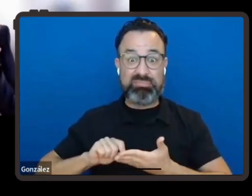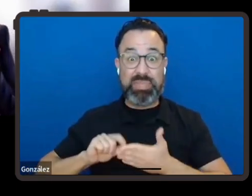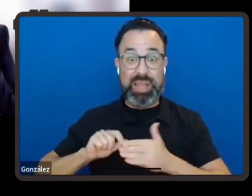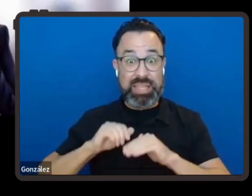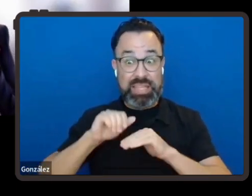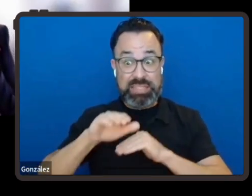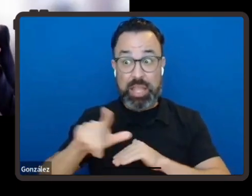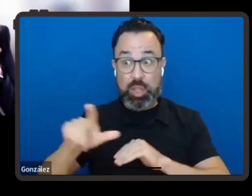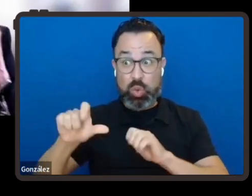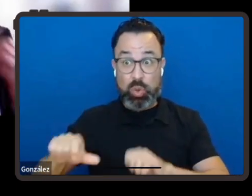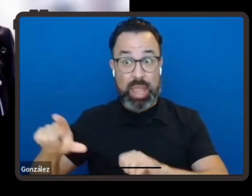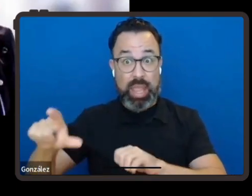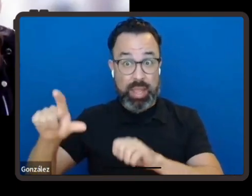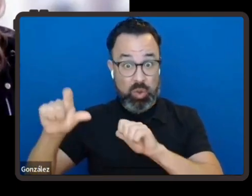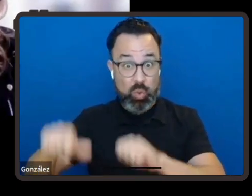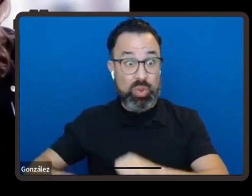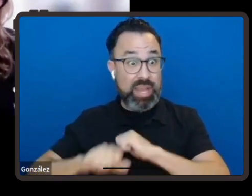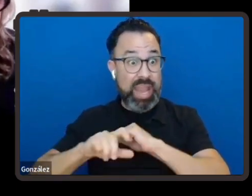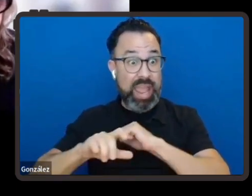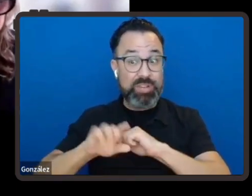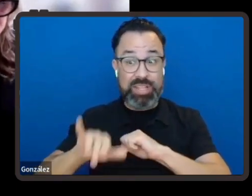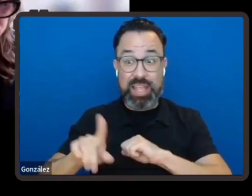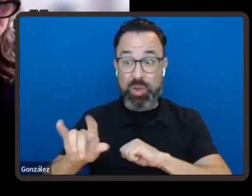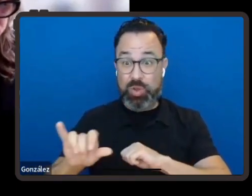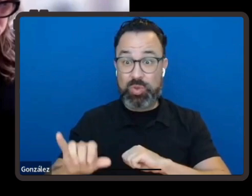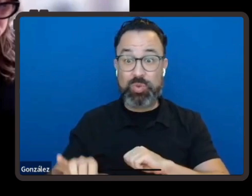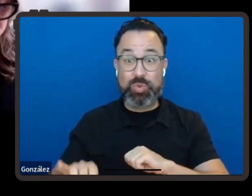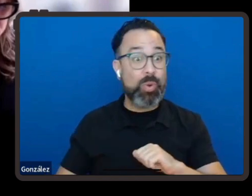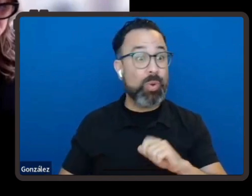can advertise that one as well. Yes, thank you so much.